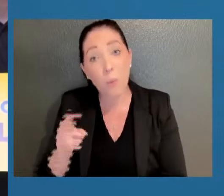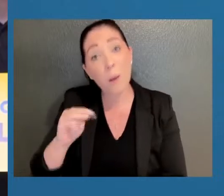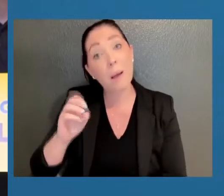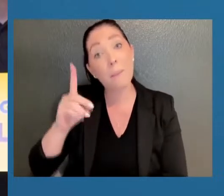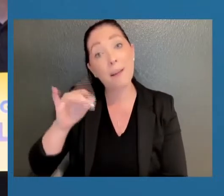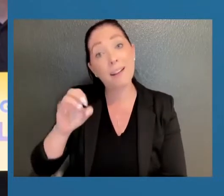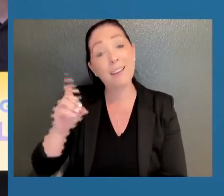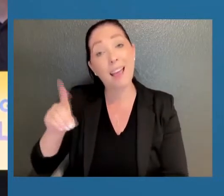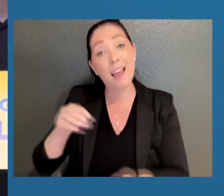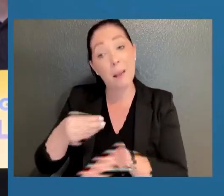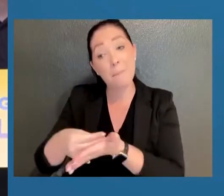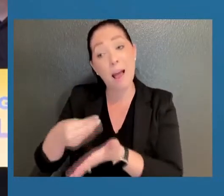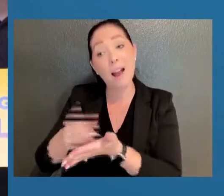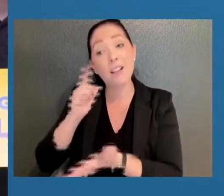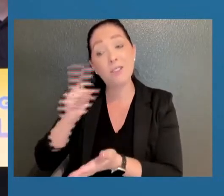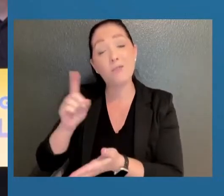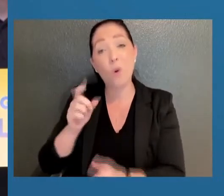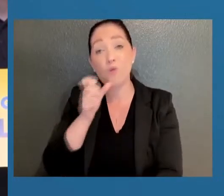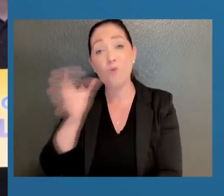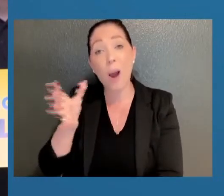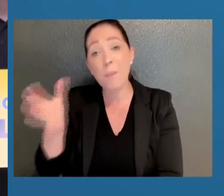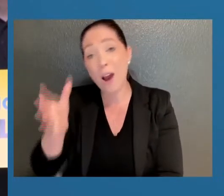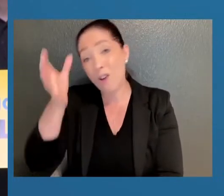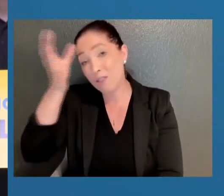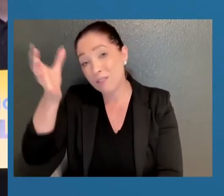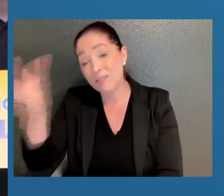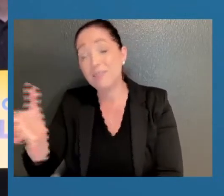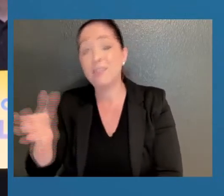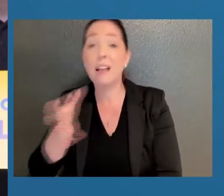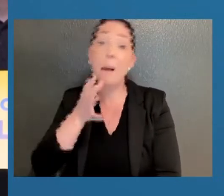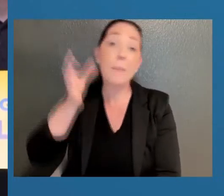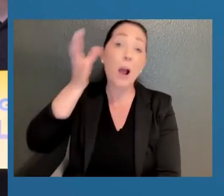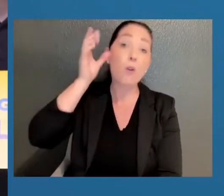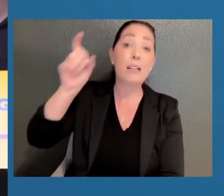our grandparents, our parents who need nursing home care.